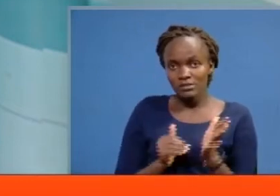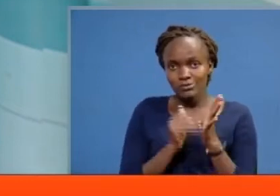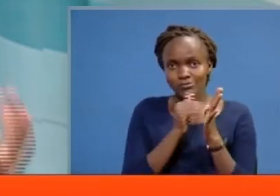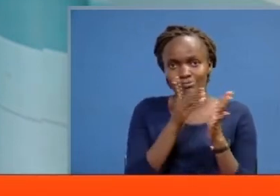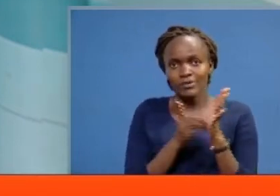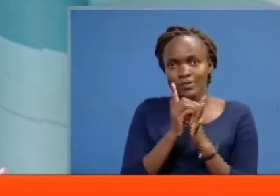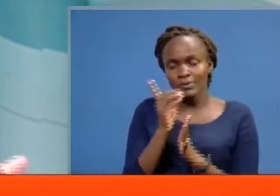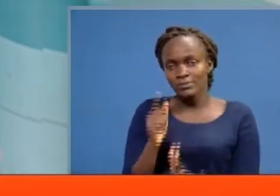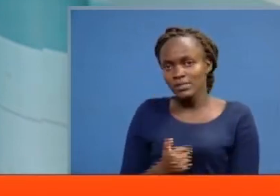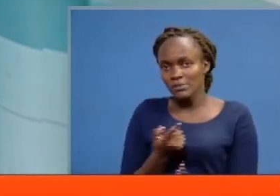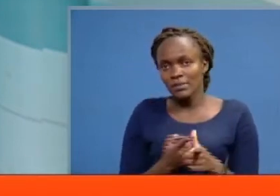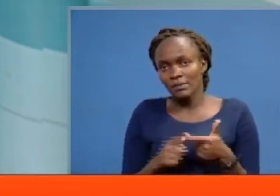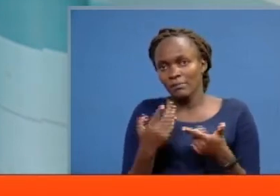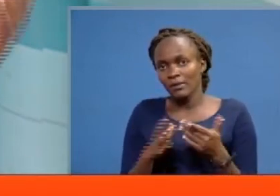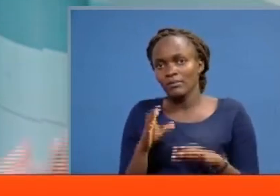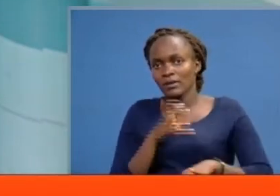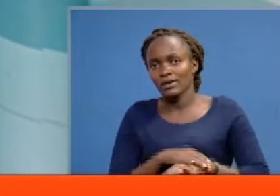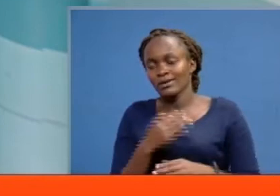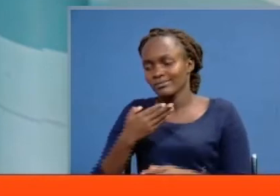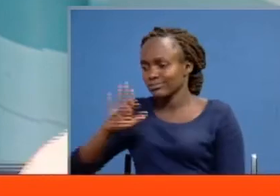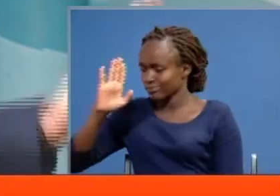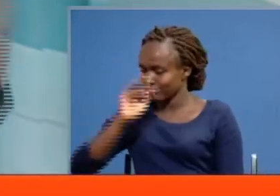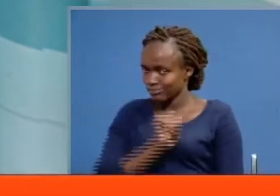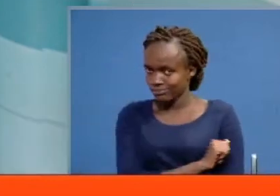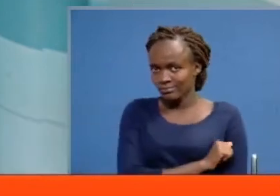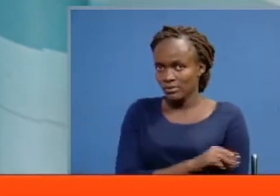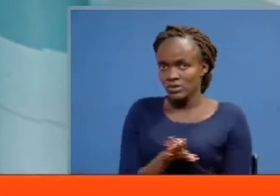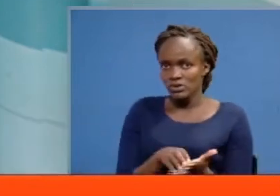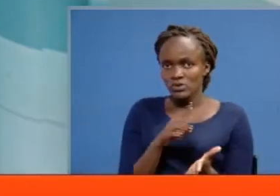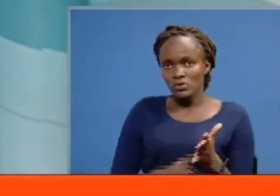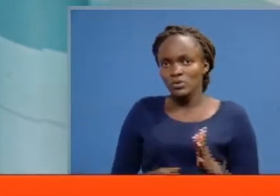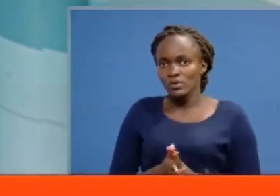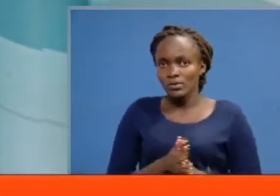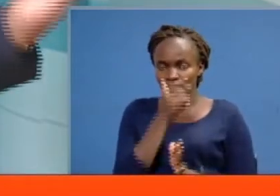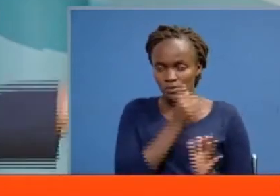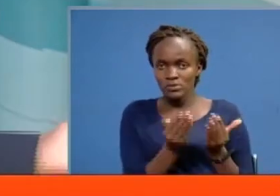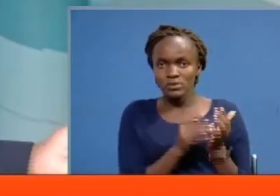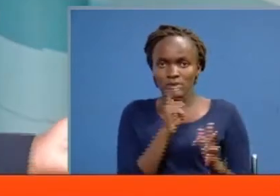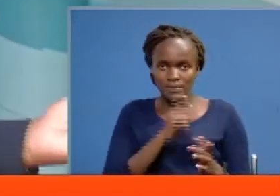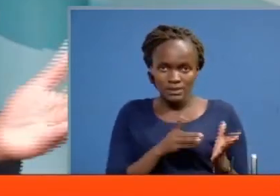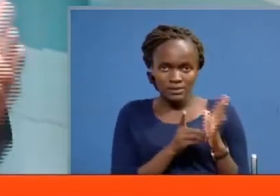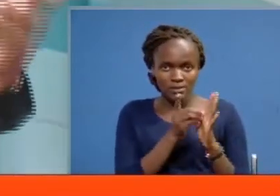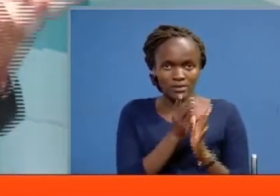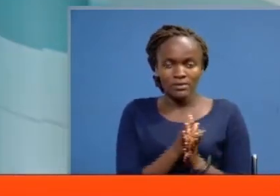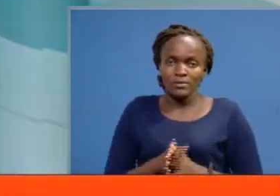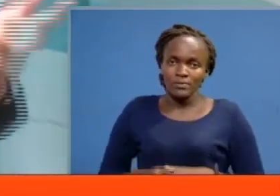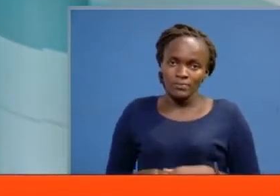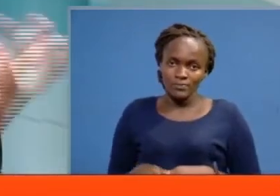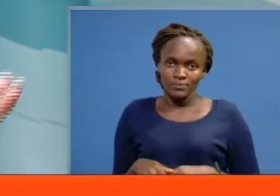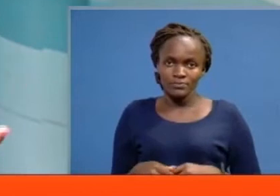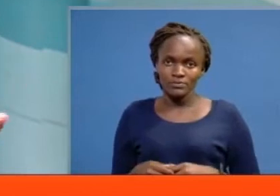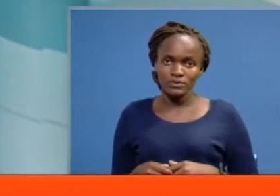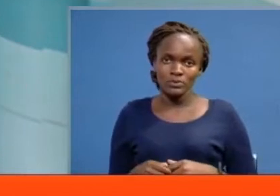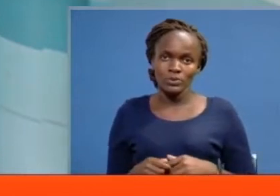themselves. Otherwise, they are going to be kicked out by the situations, because the business has to grow. You know, you are selling